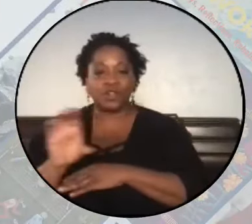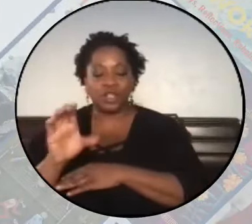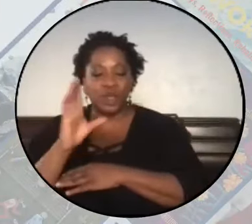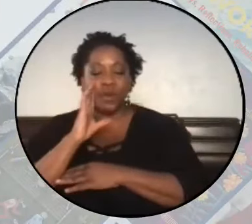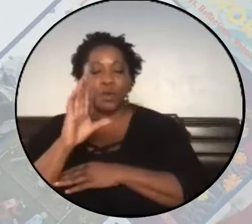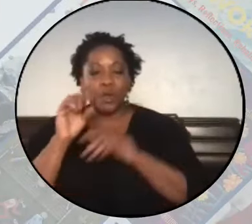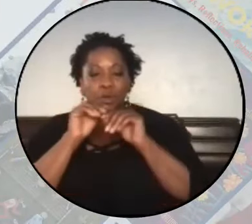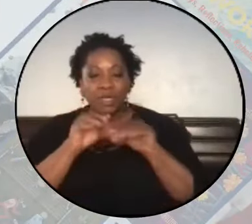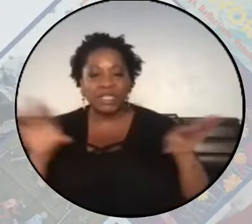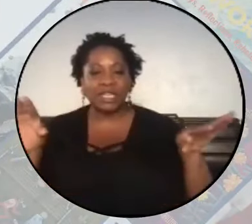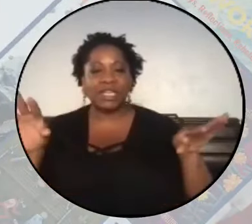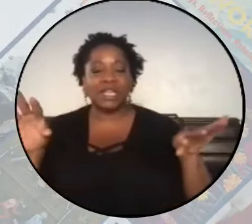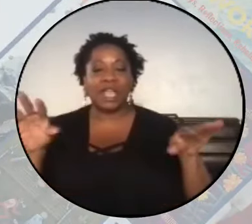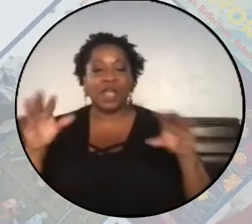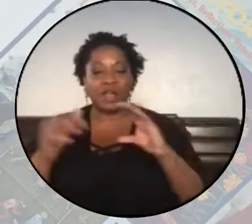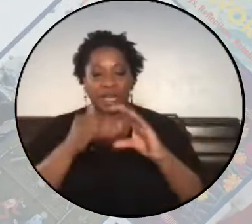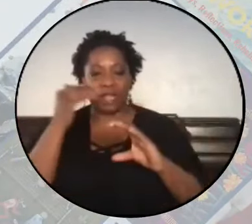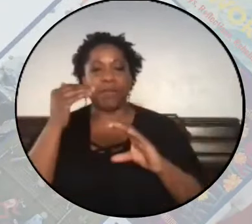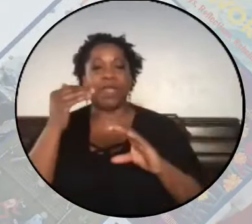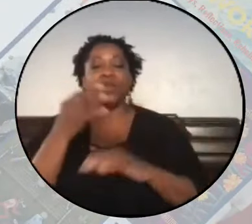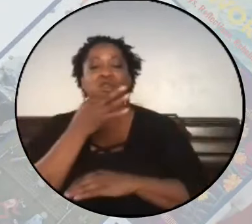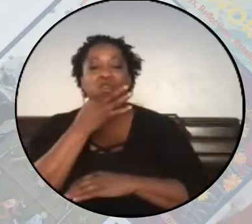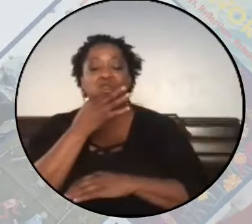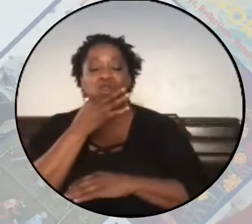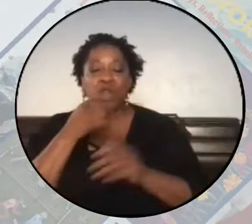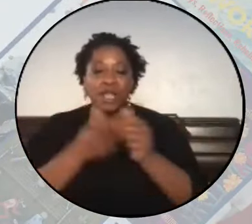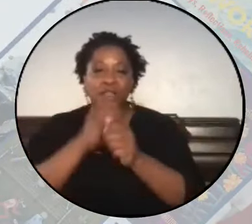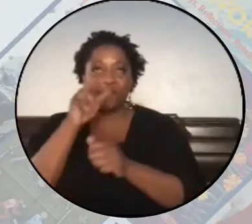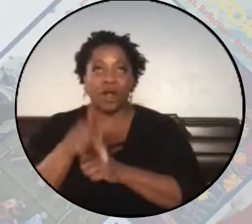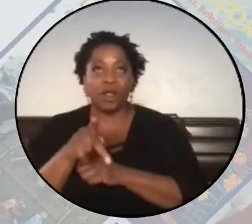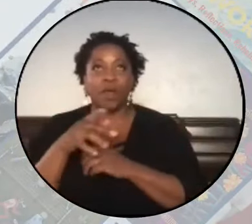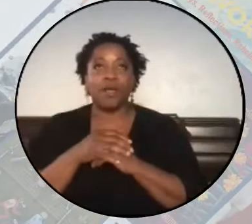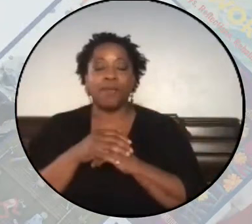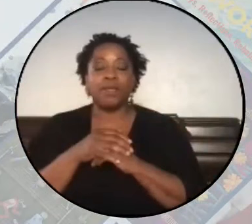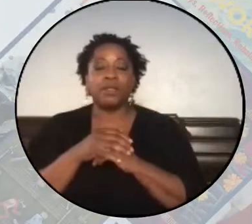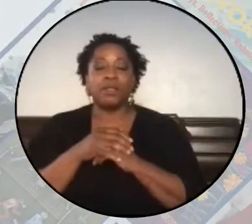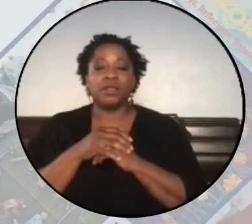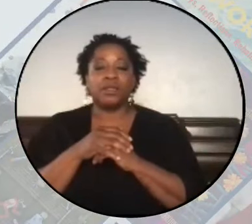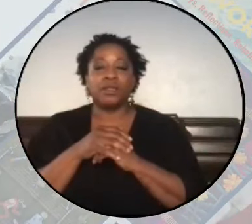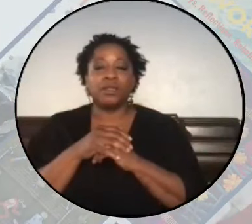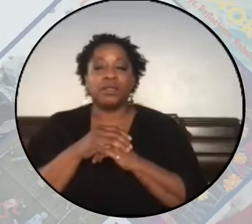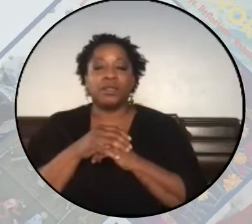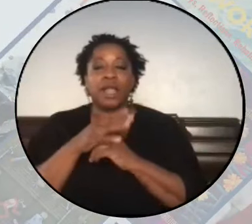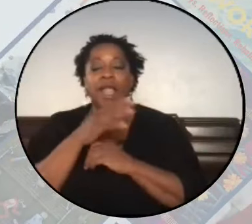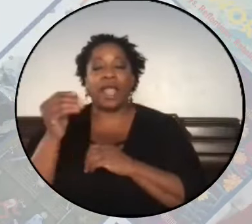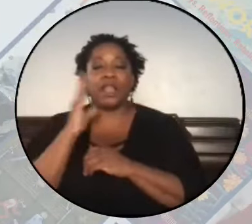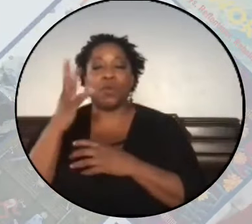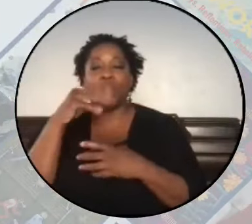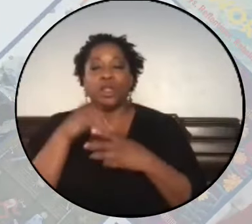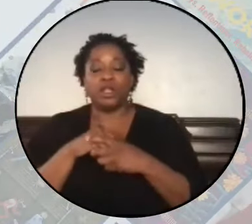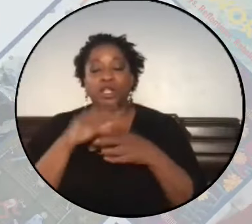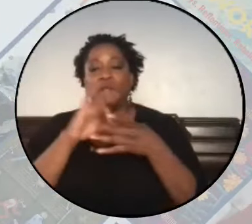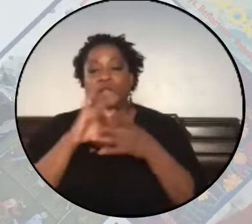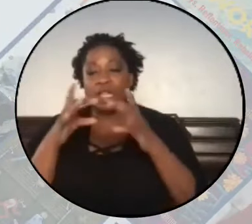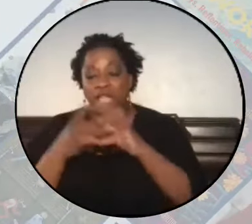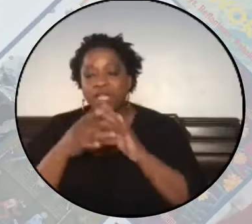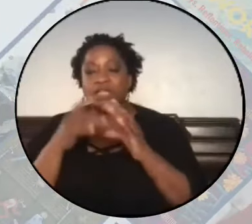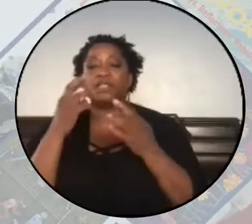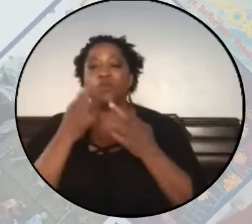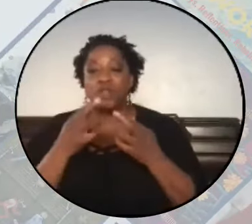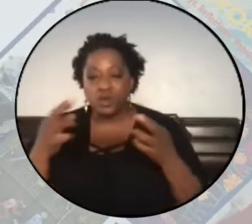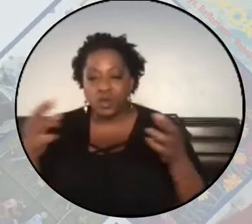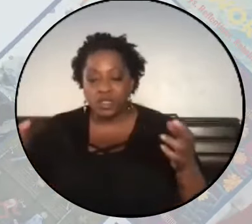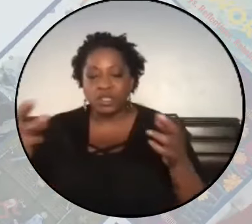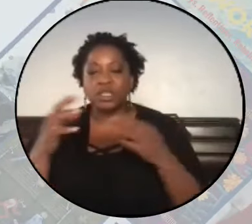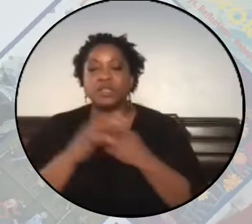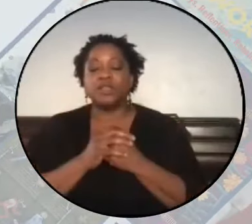going to be sending out an email as a followup um and it will include link and